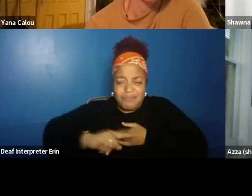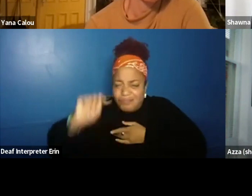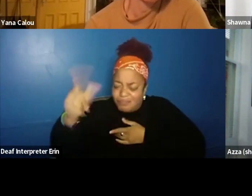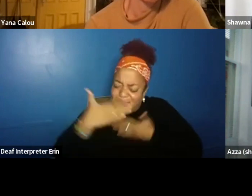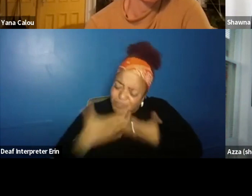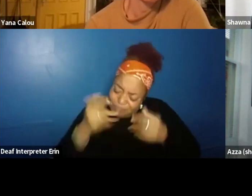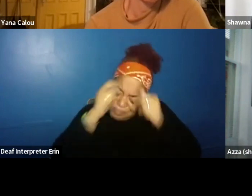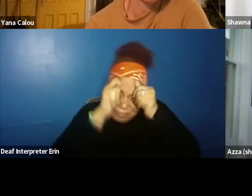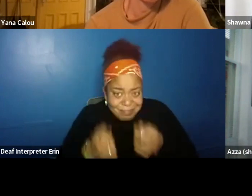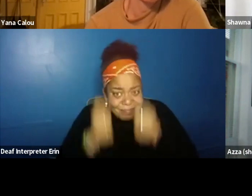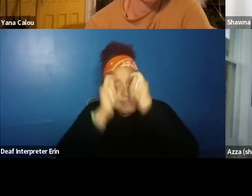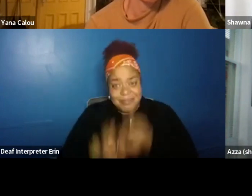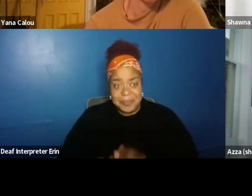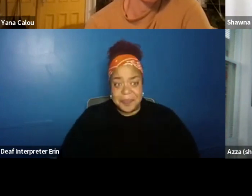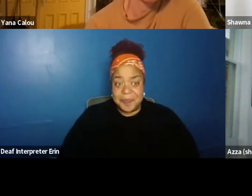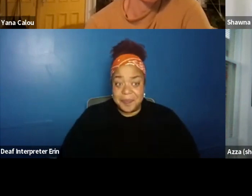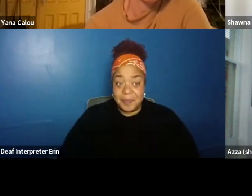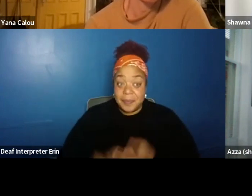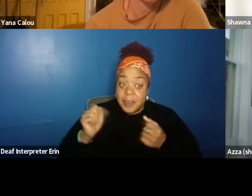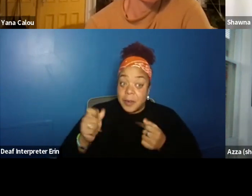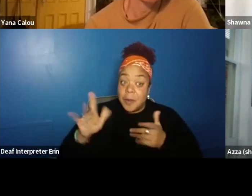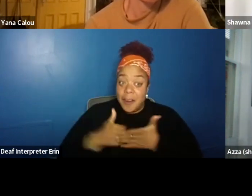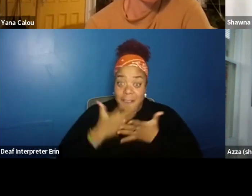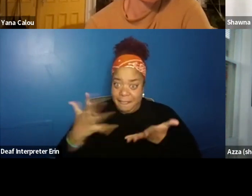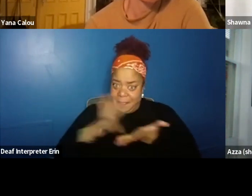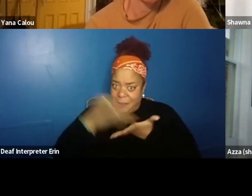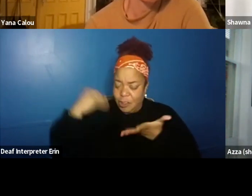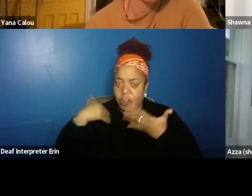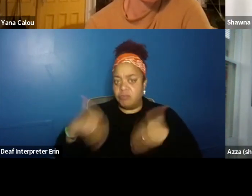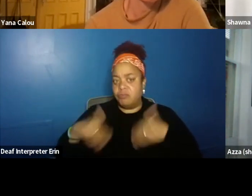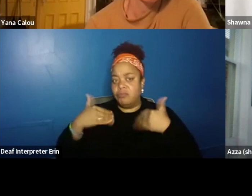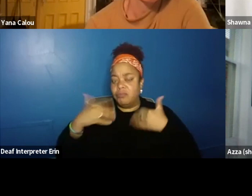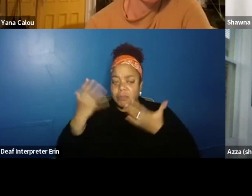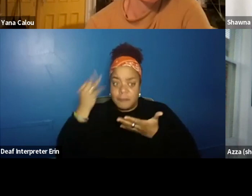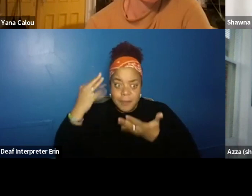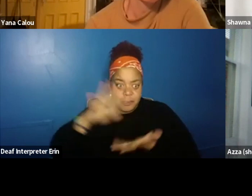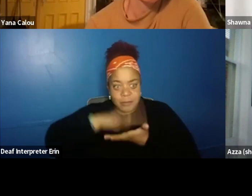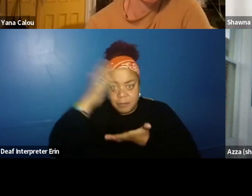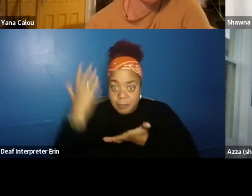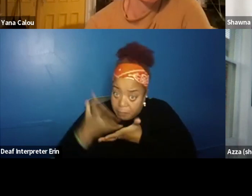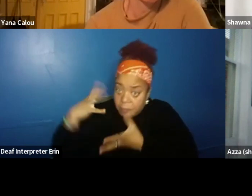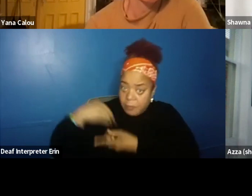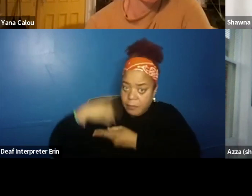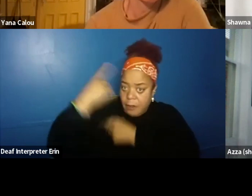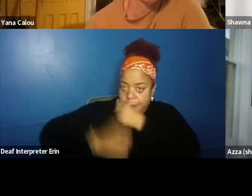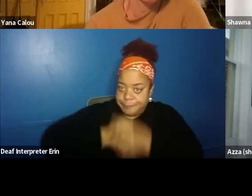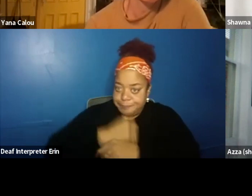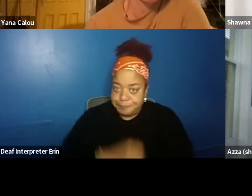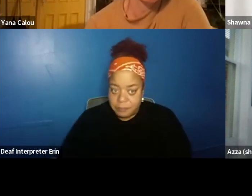learnings for me over the past year and change has really come